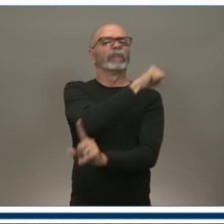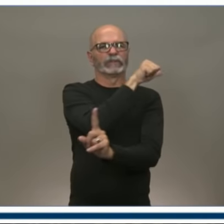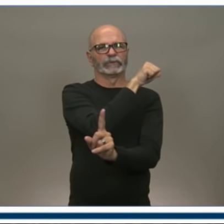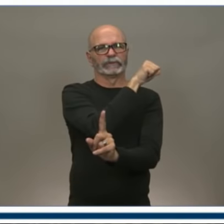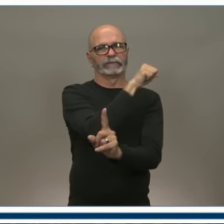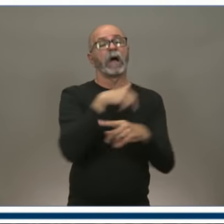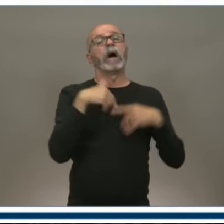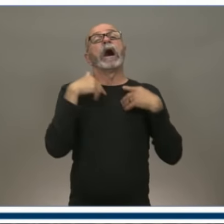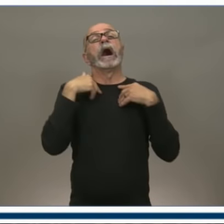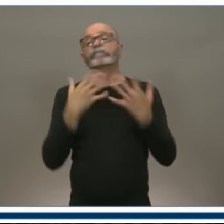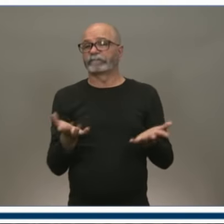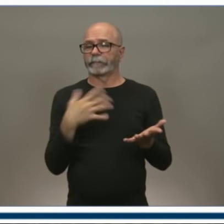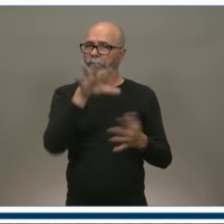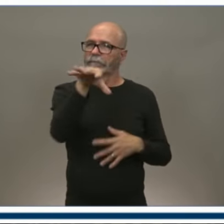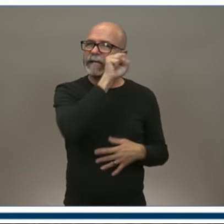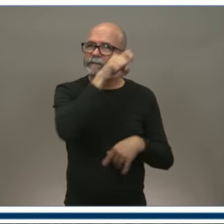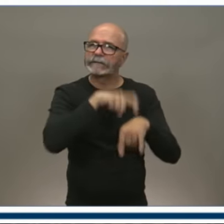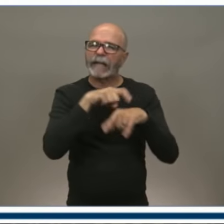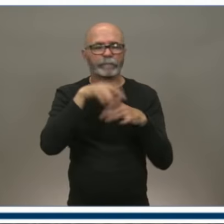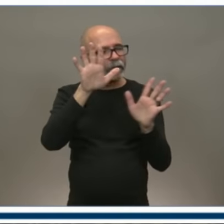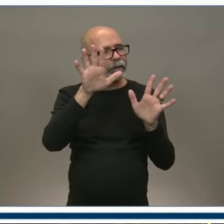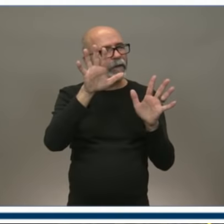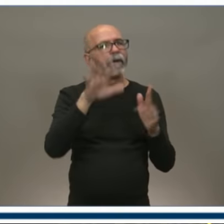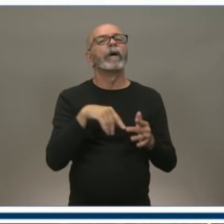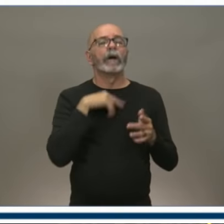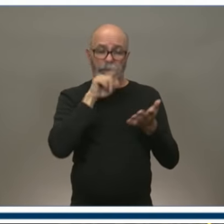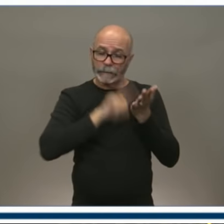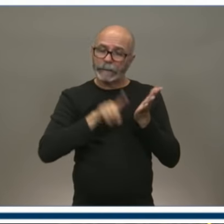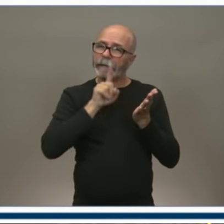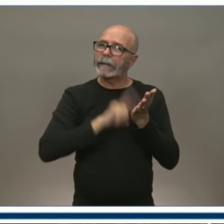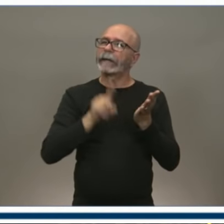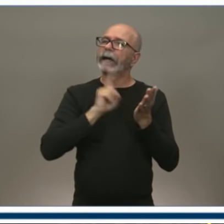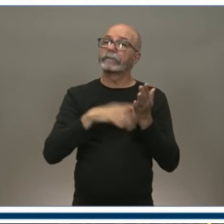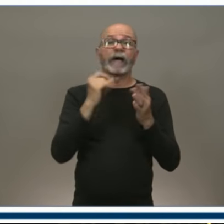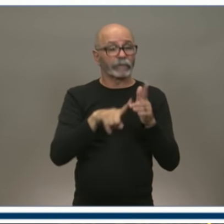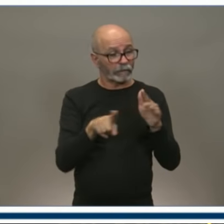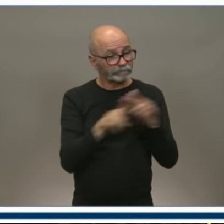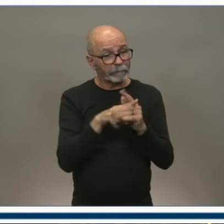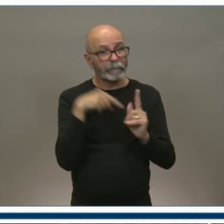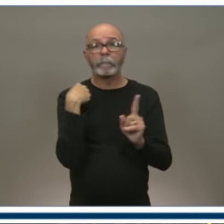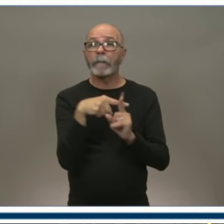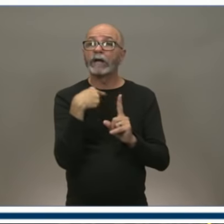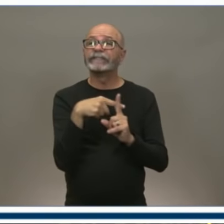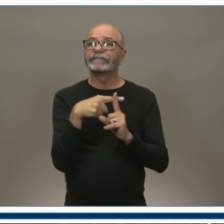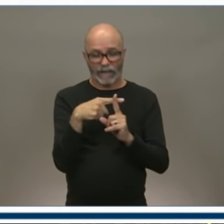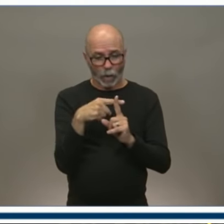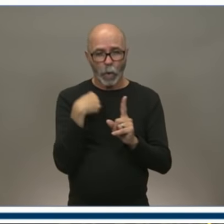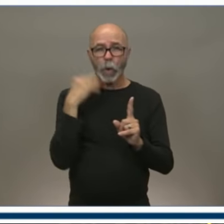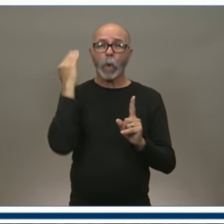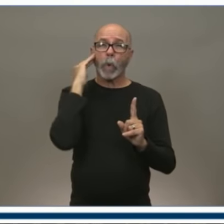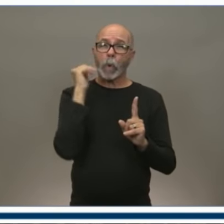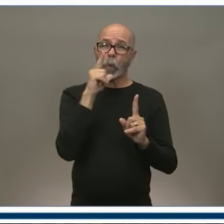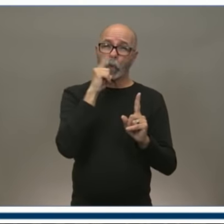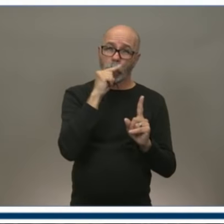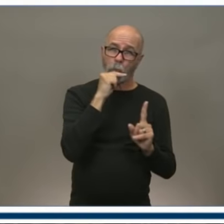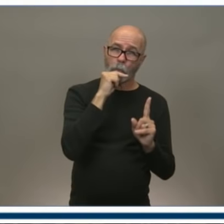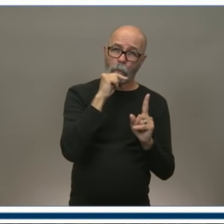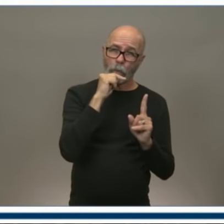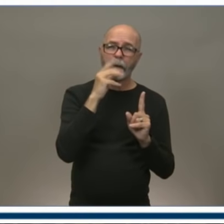it takes a bit of time to do our work. You know, we get a positive case. As soon as we get that positive case, it's notified to public health